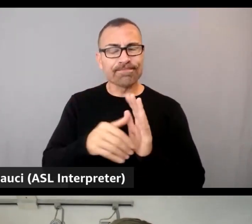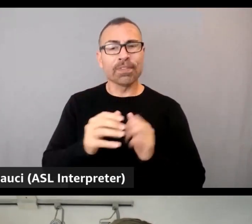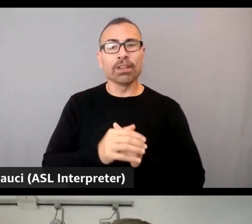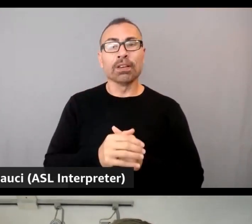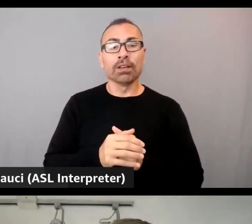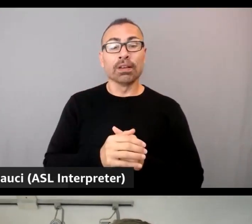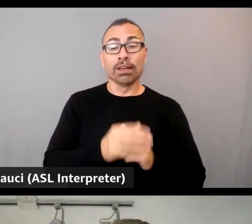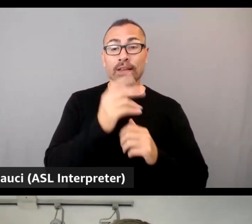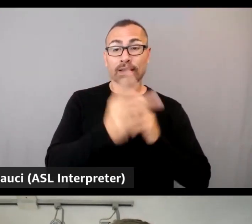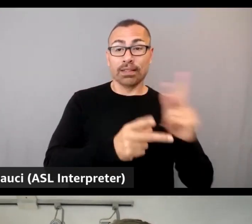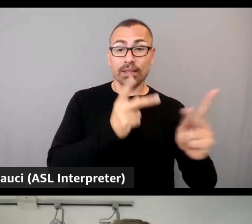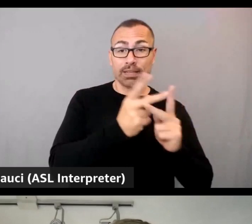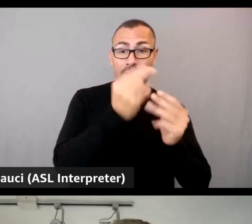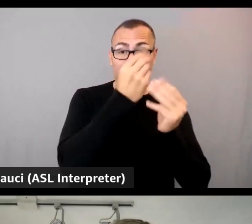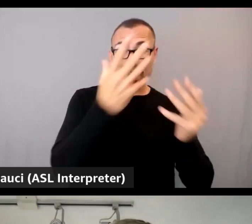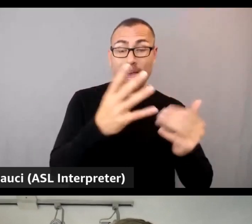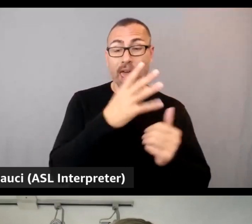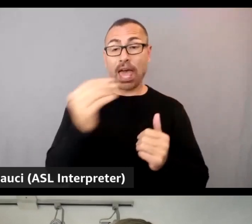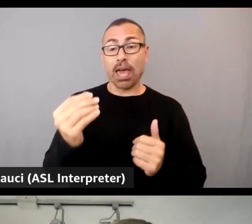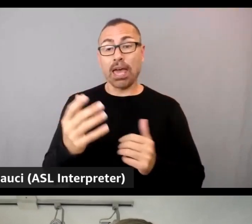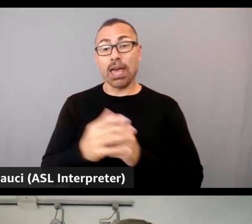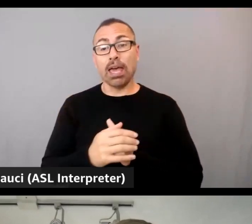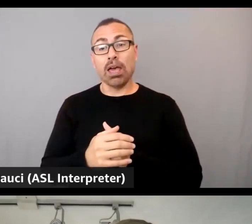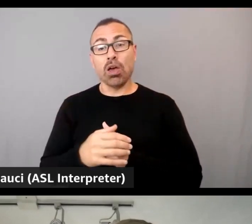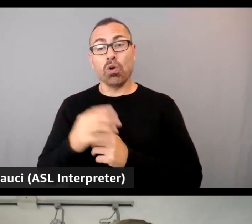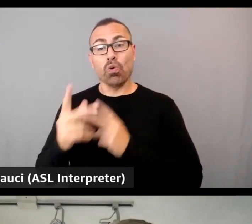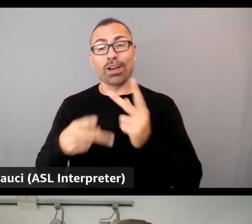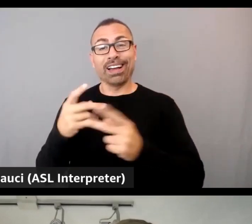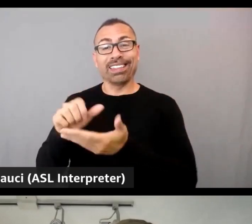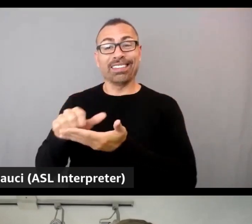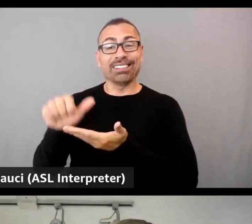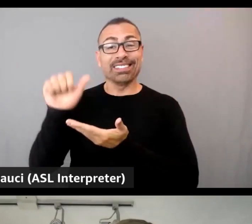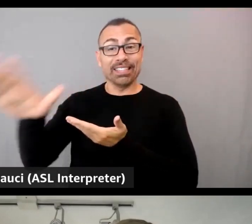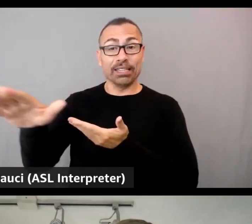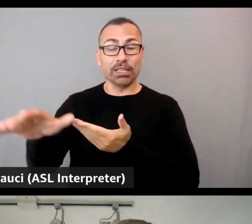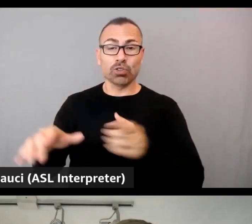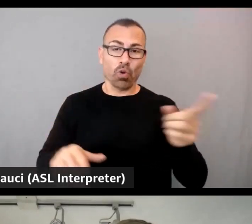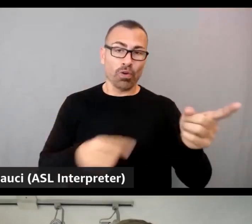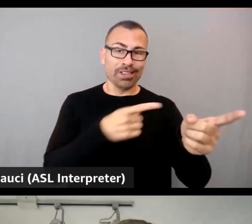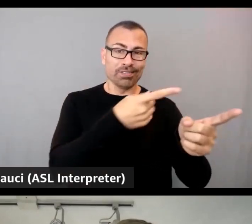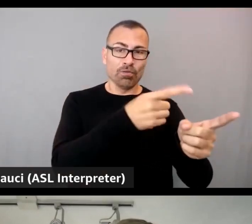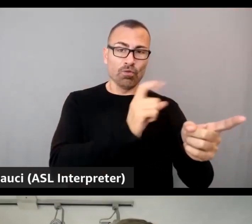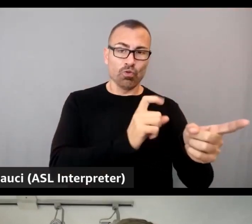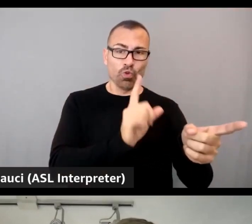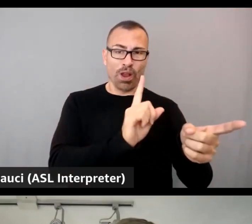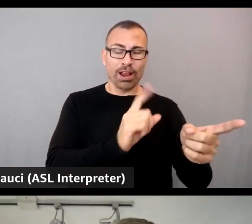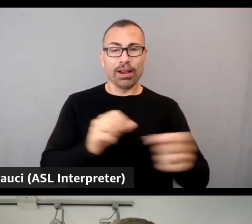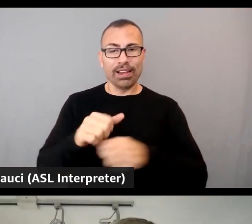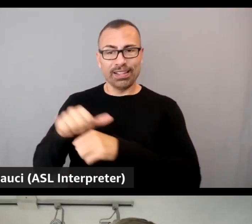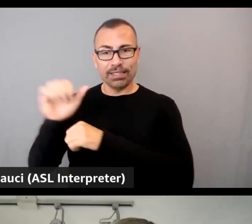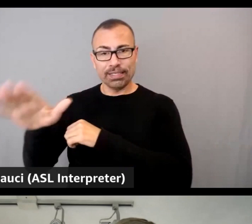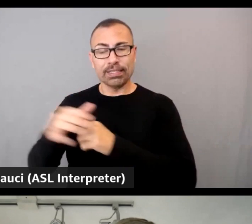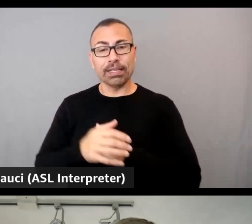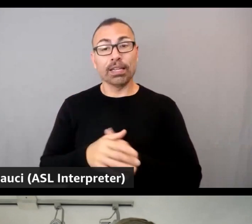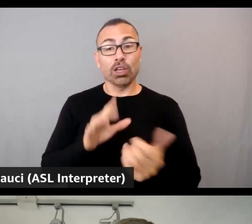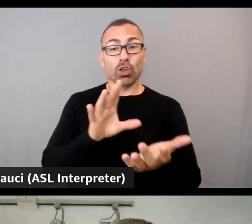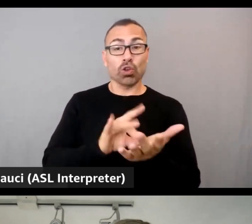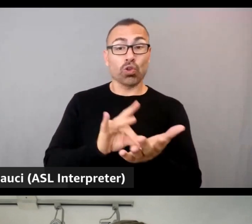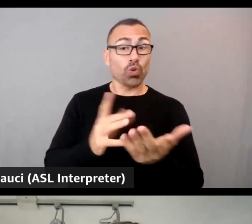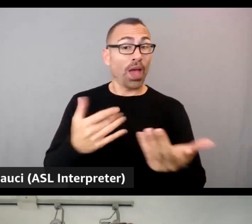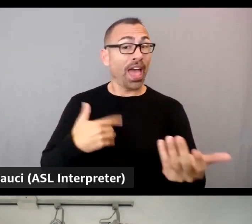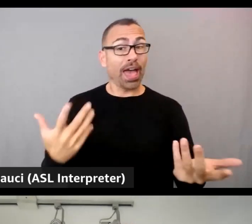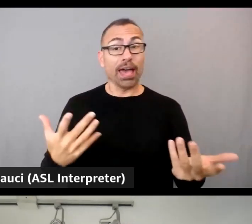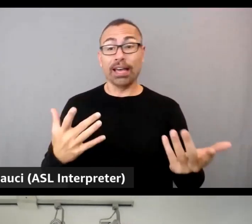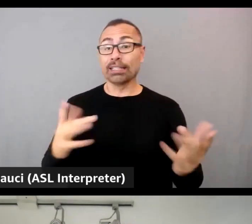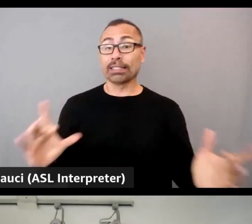and then what kind of data they are sending. So data sources and what kind of data. And Glue has built-in connectors. You can build your own connectors and